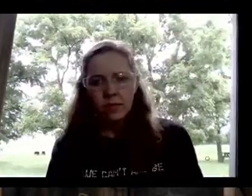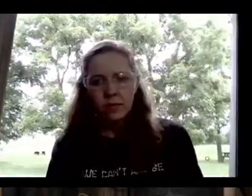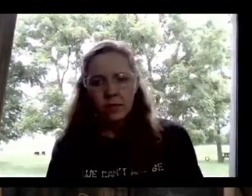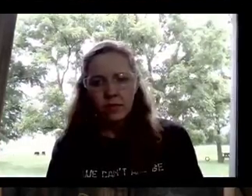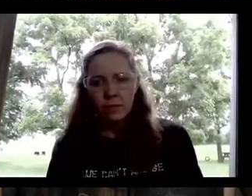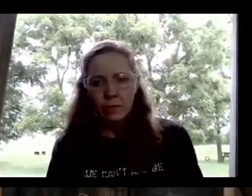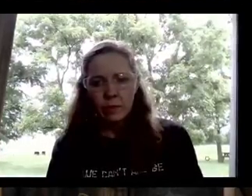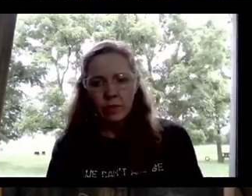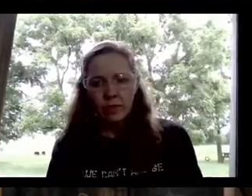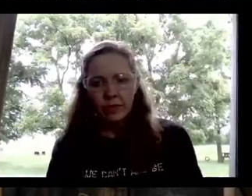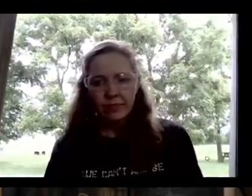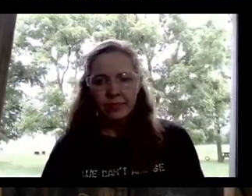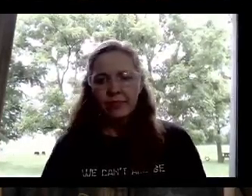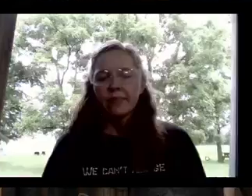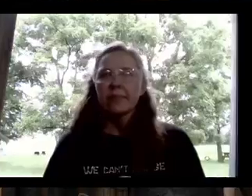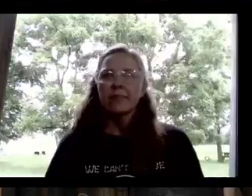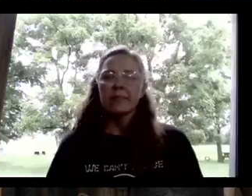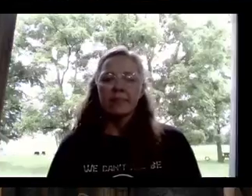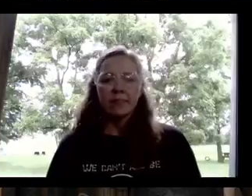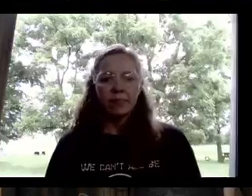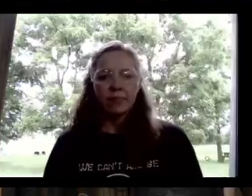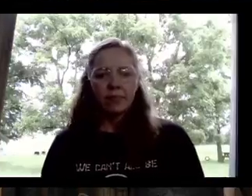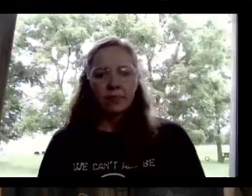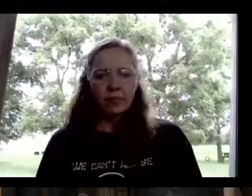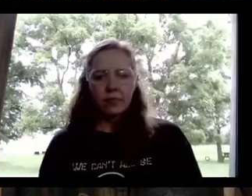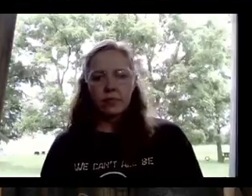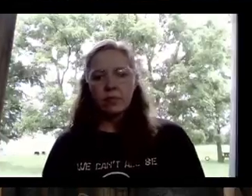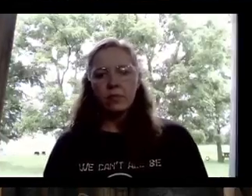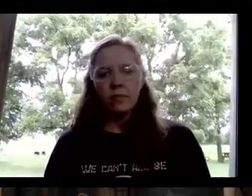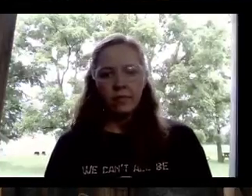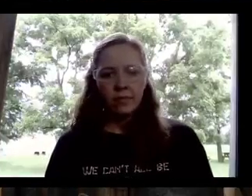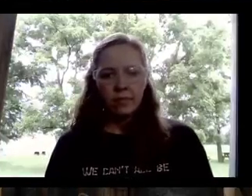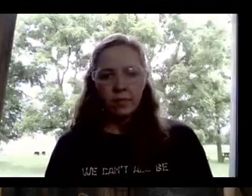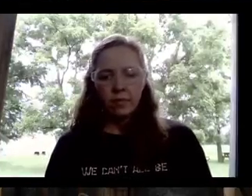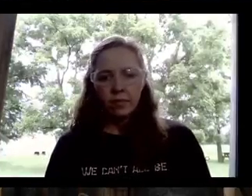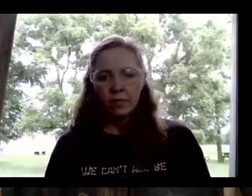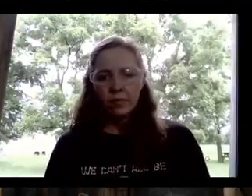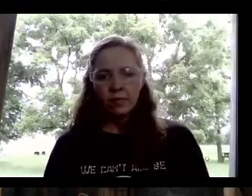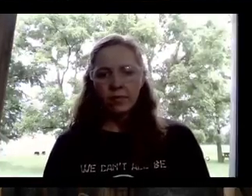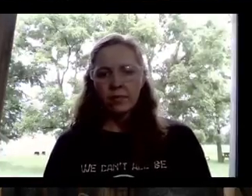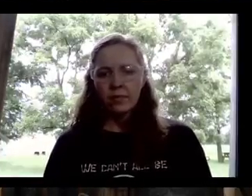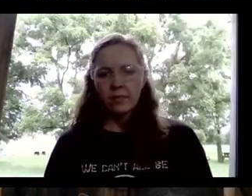Basically, to stack a piece. And when it's been referenced,